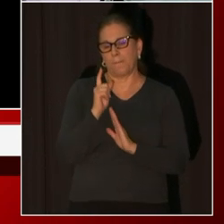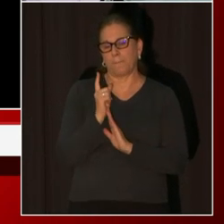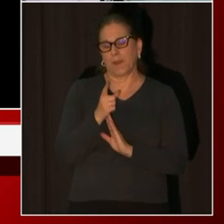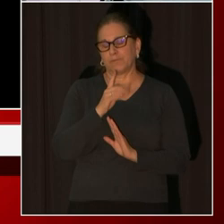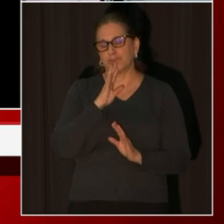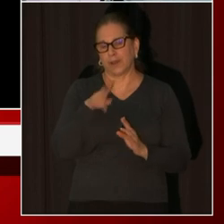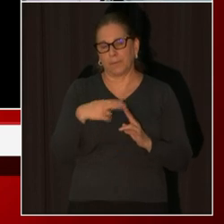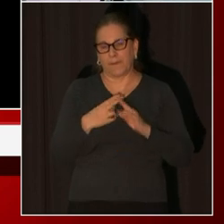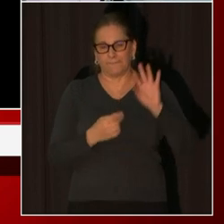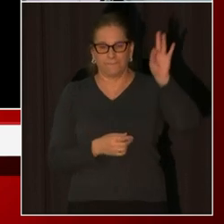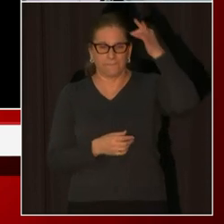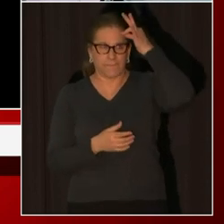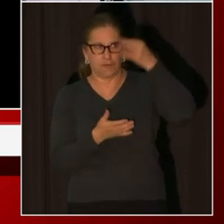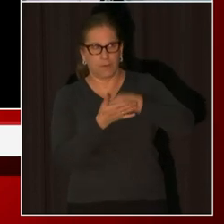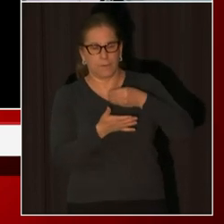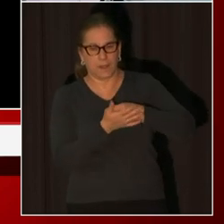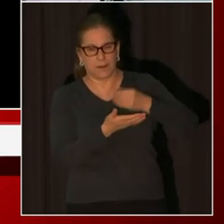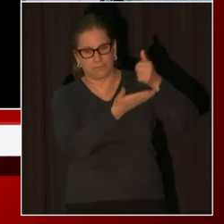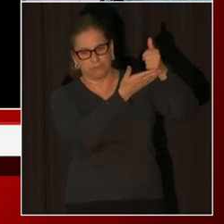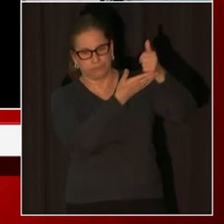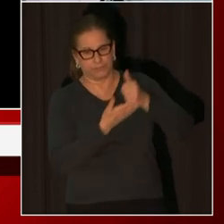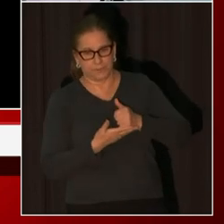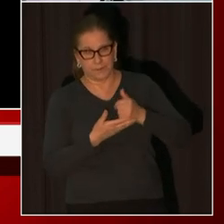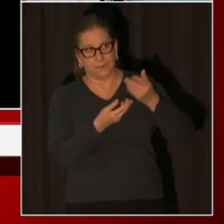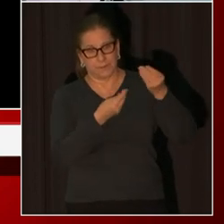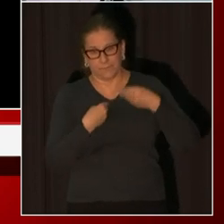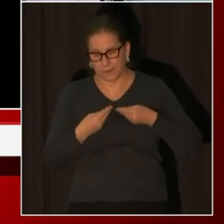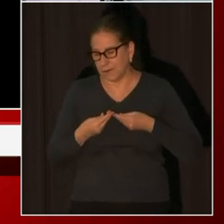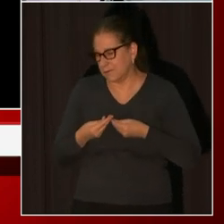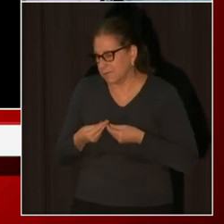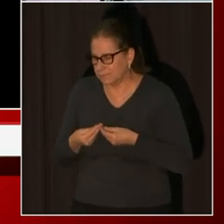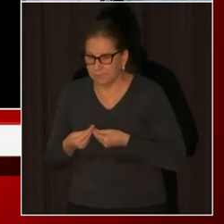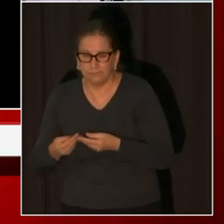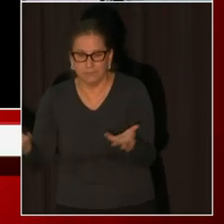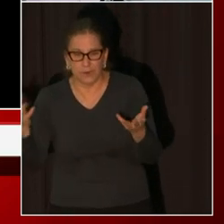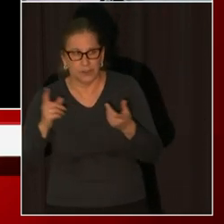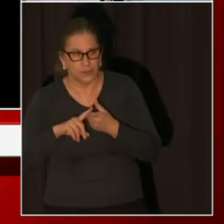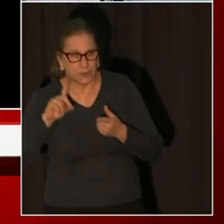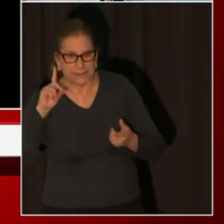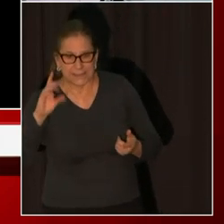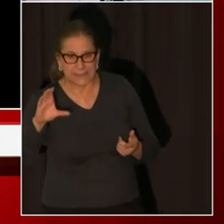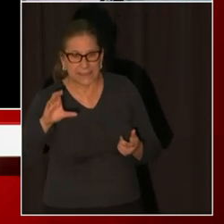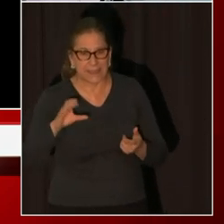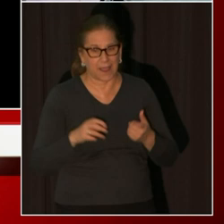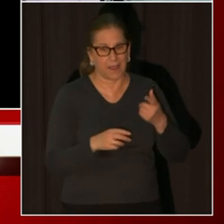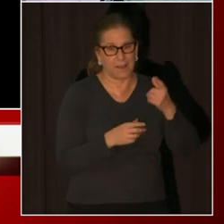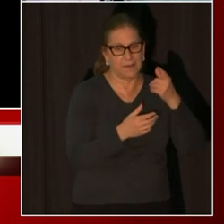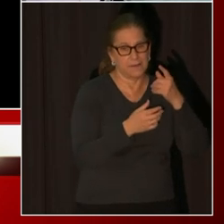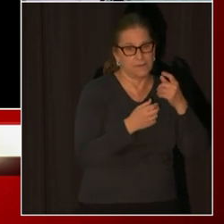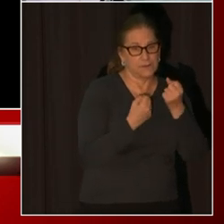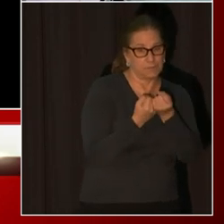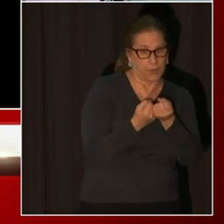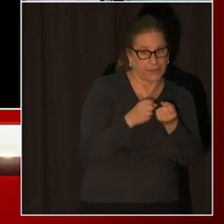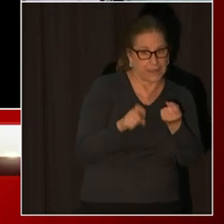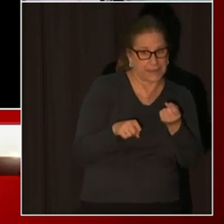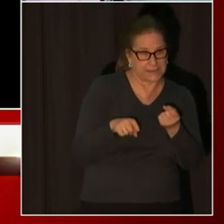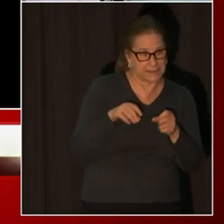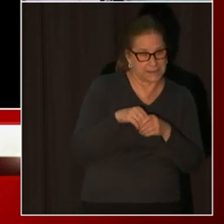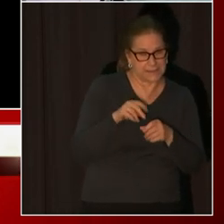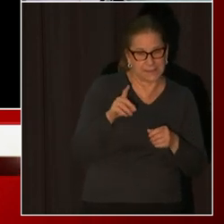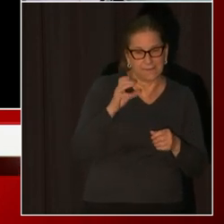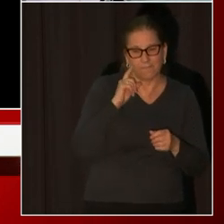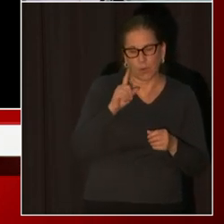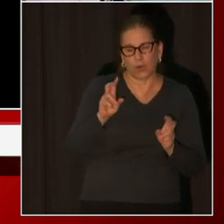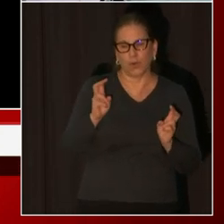district, how we are using some of it to support the needs of the districts in response and recovery. So when we look at